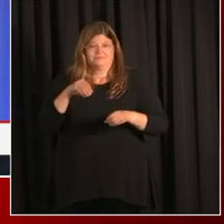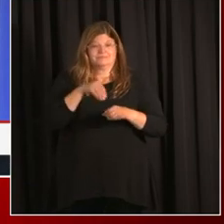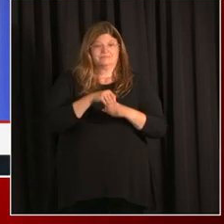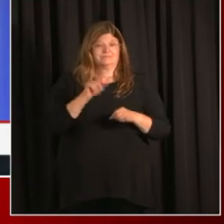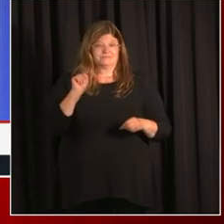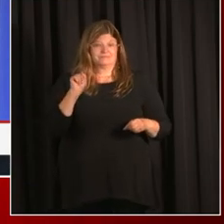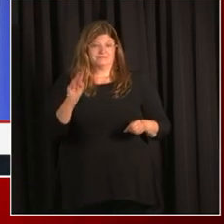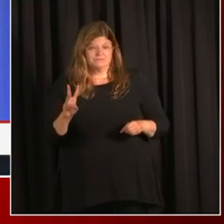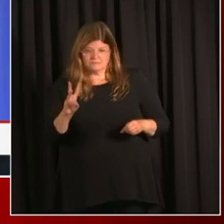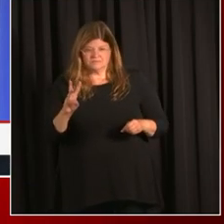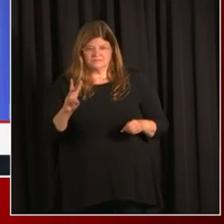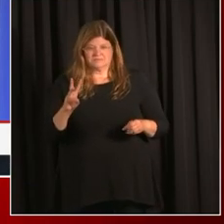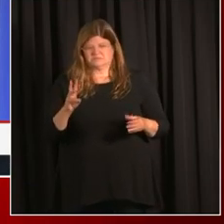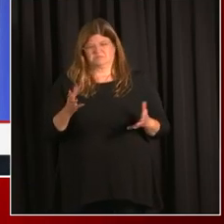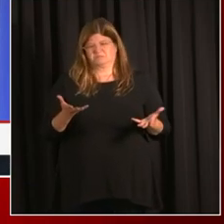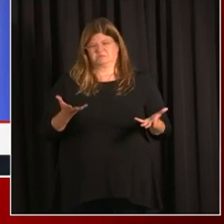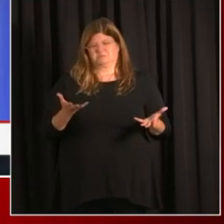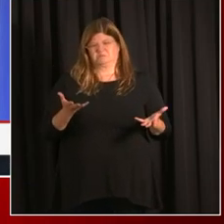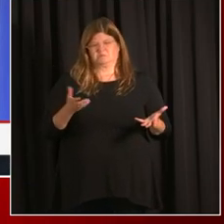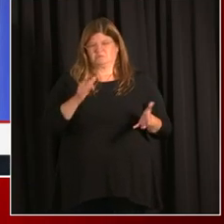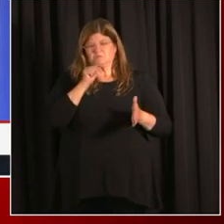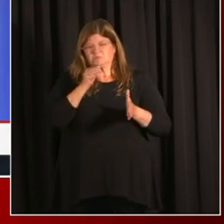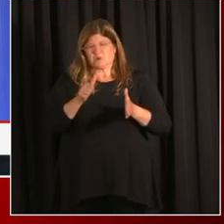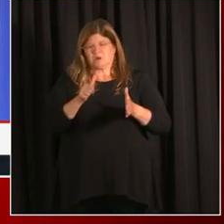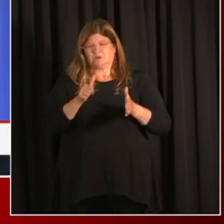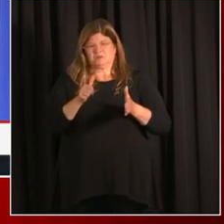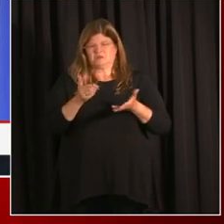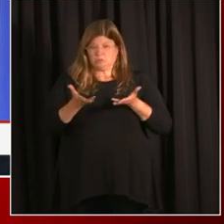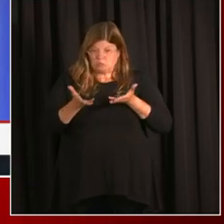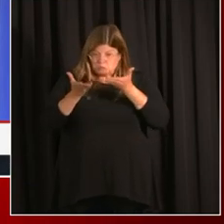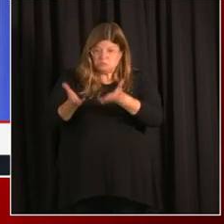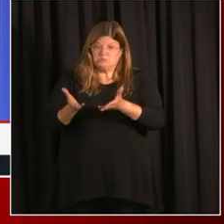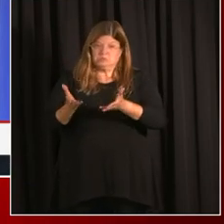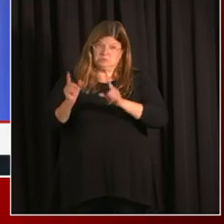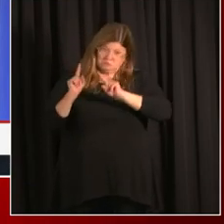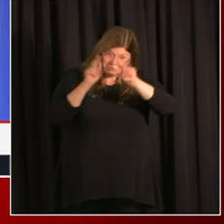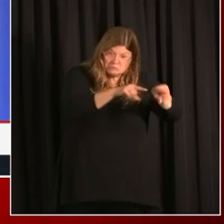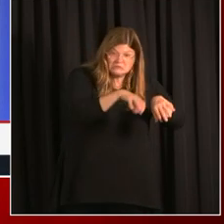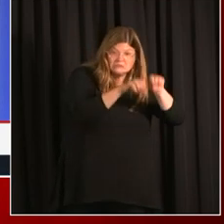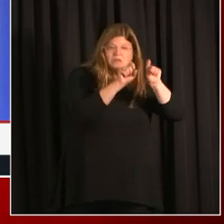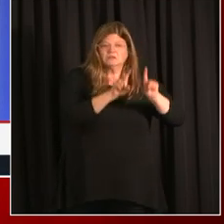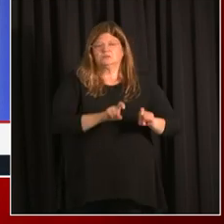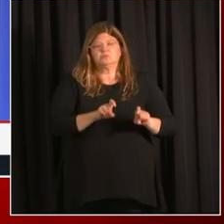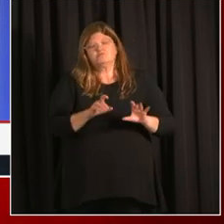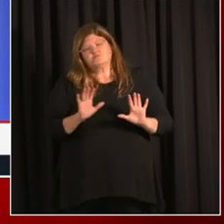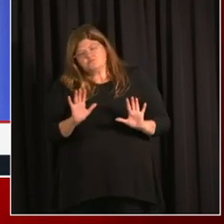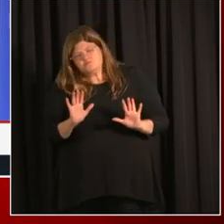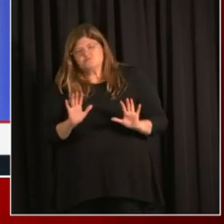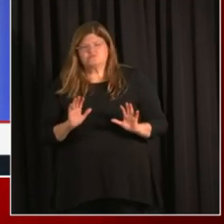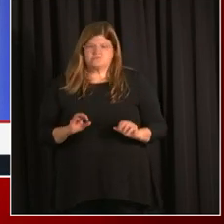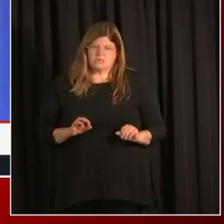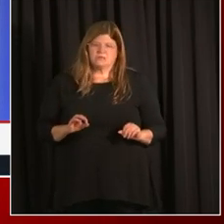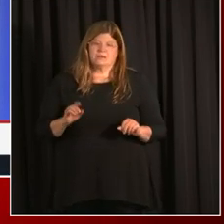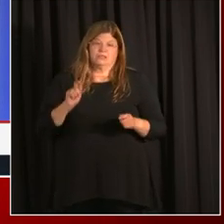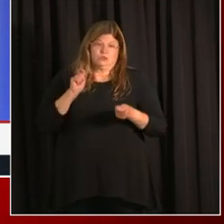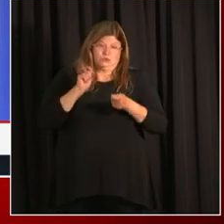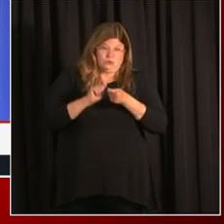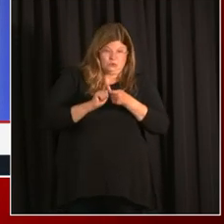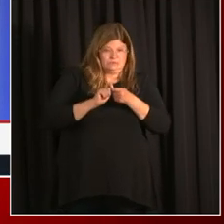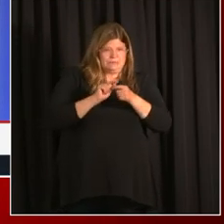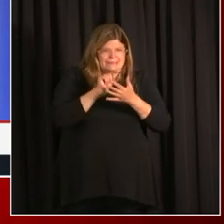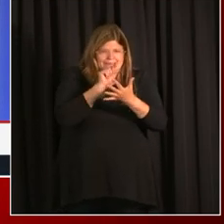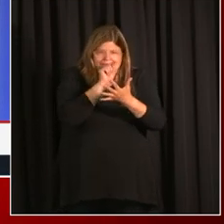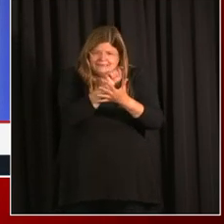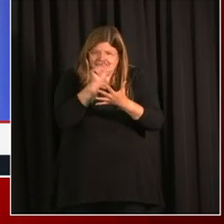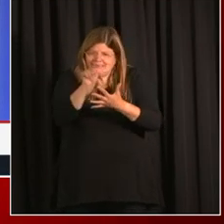telework status. We have not recommended that. There are, however, certain employee